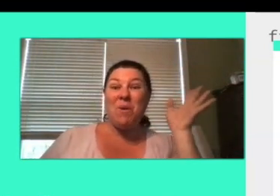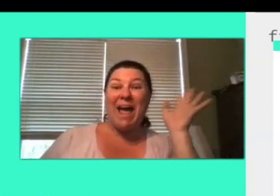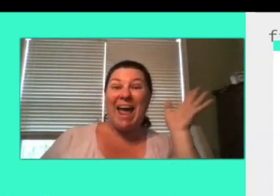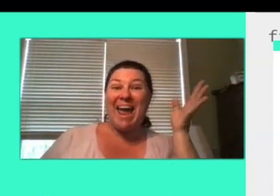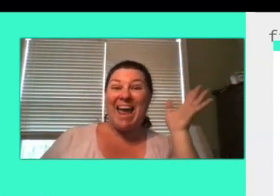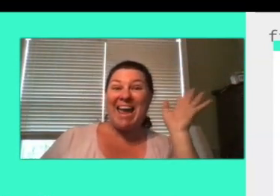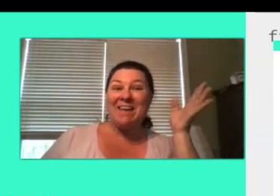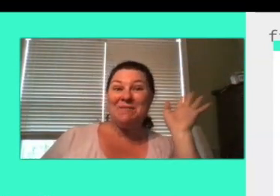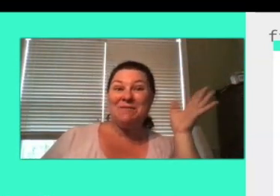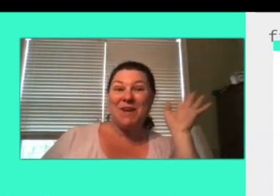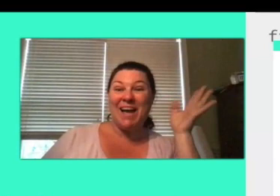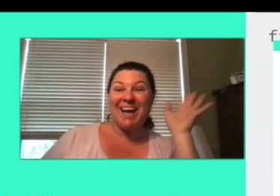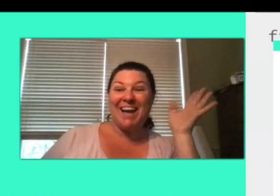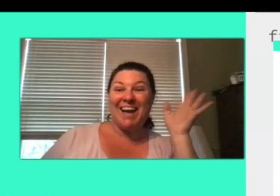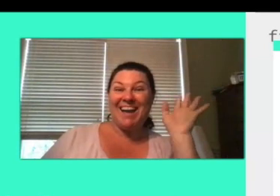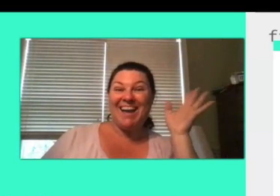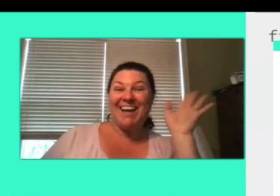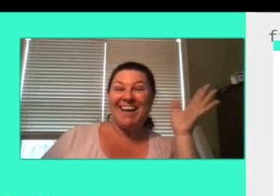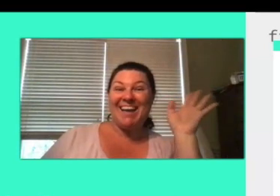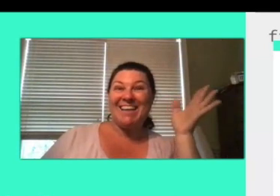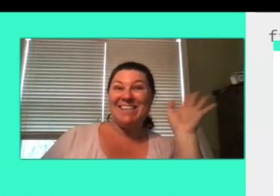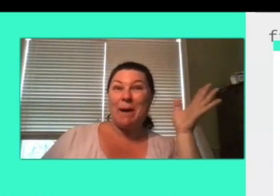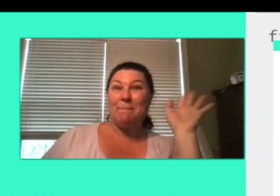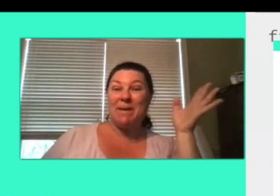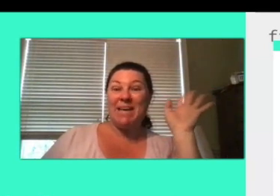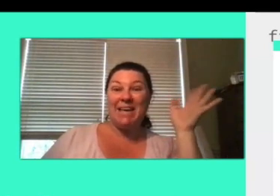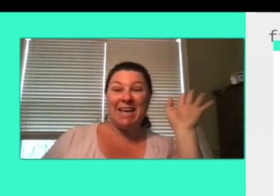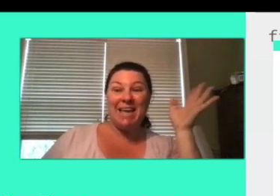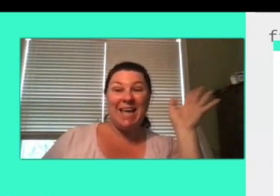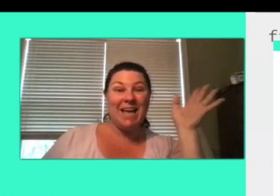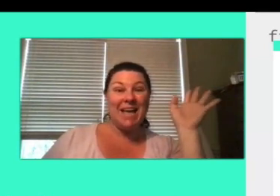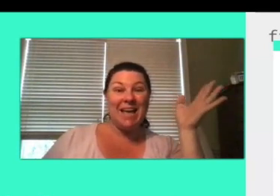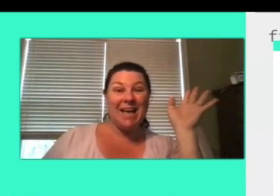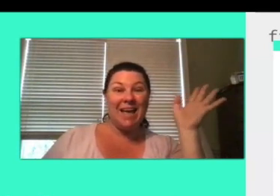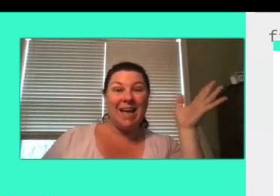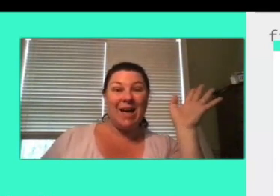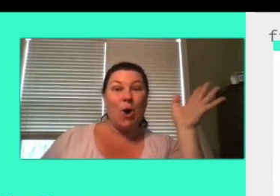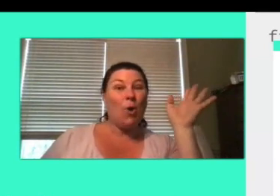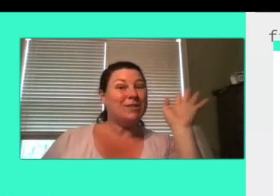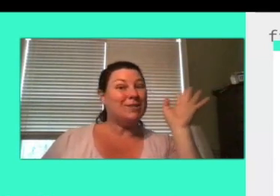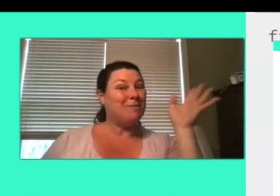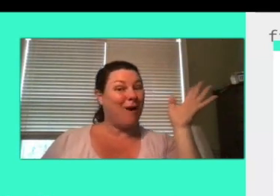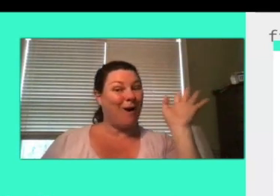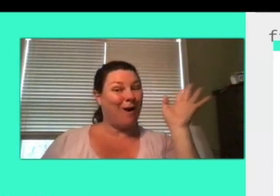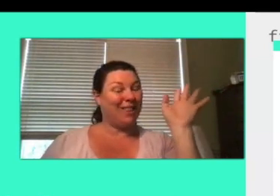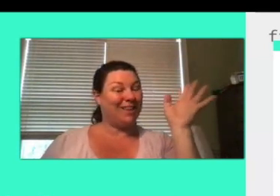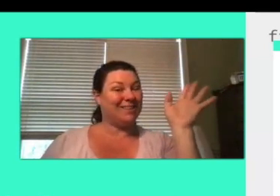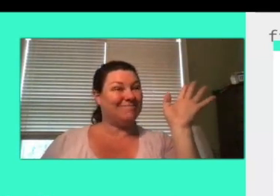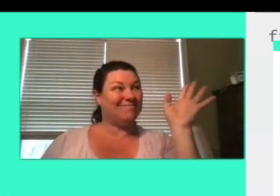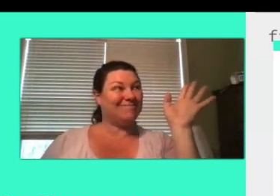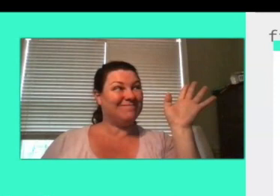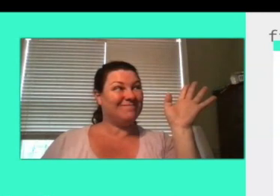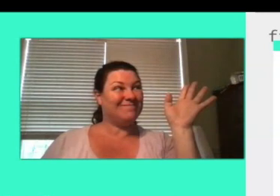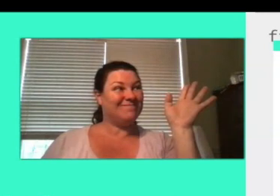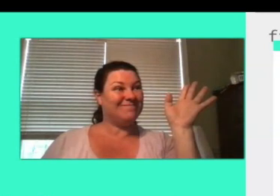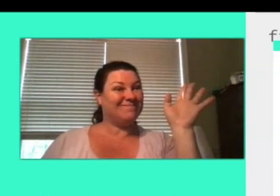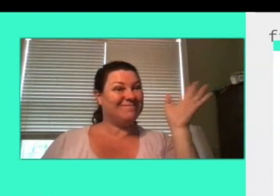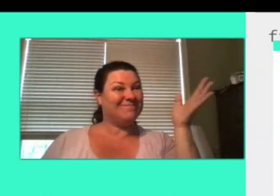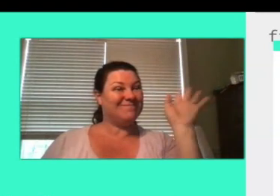And a wave. Is that big or small?